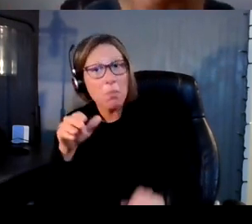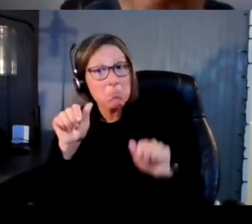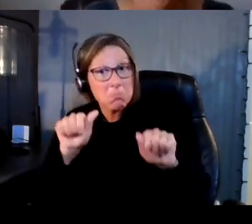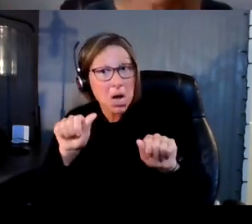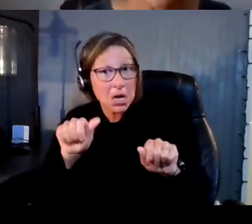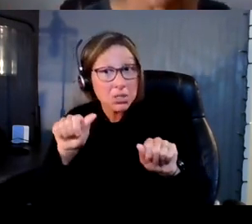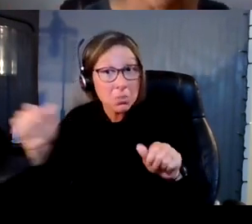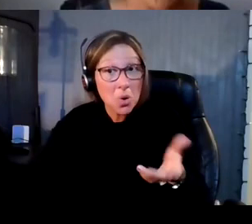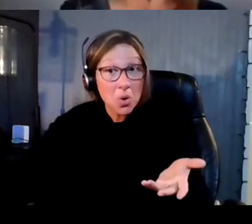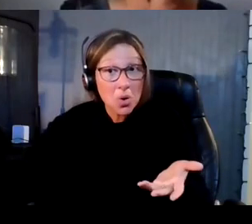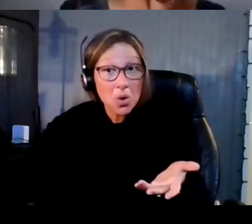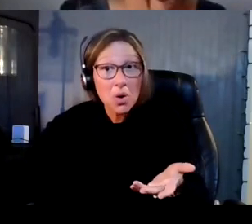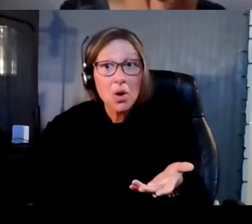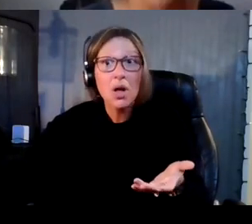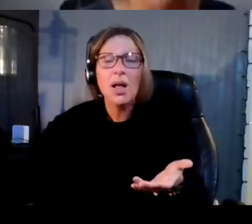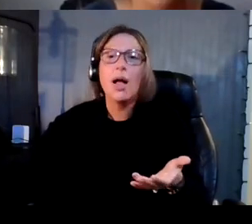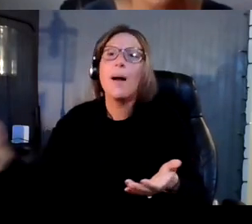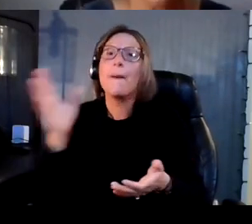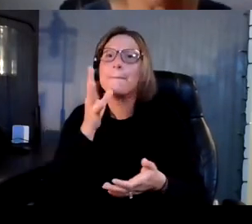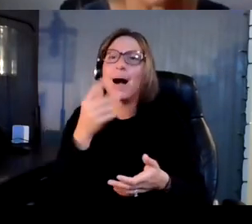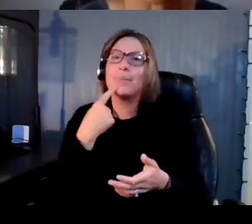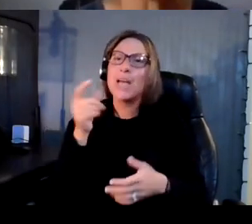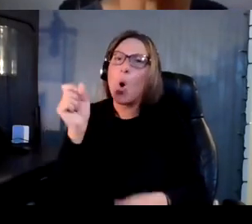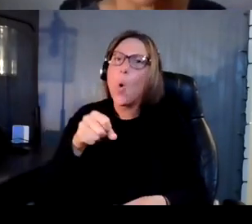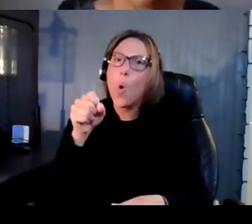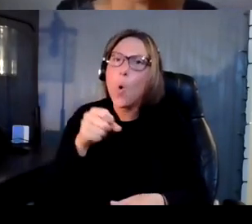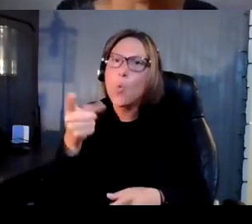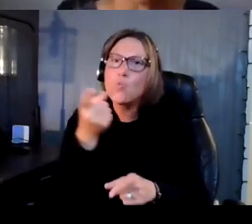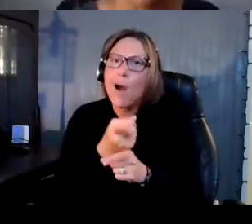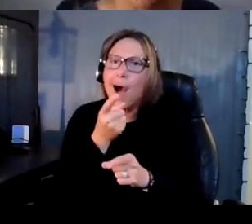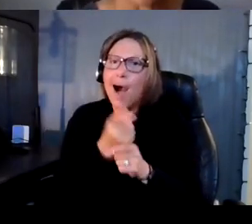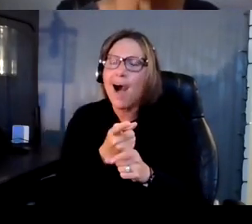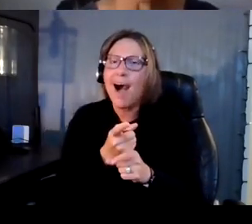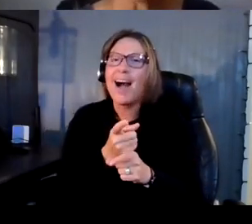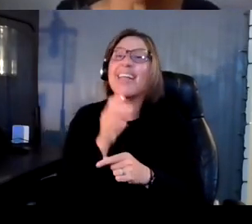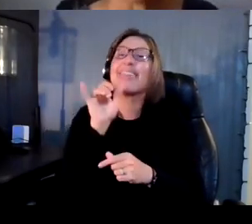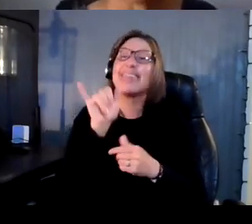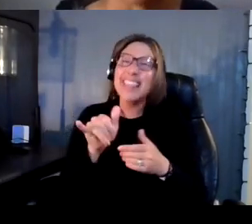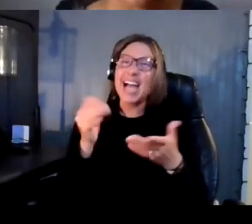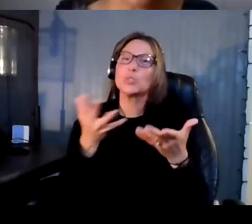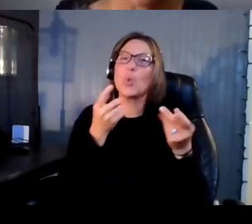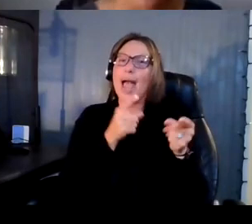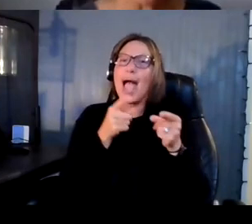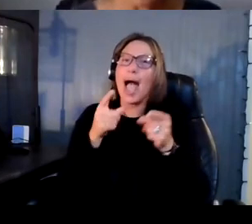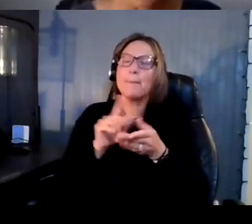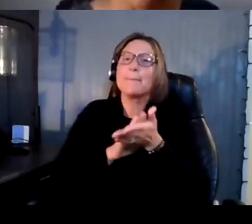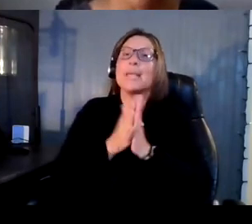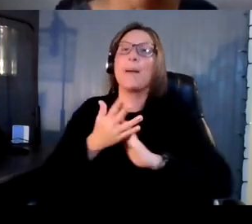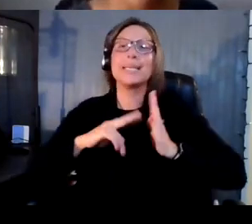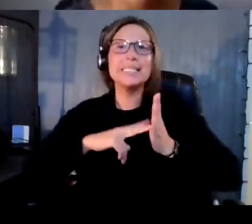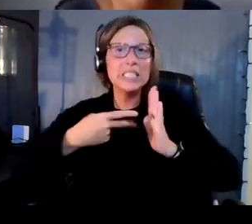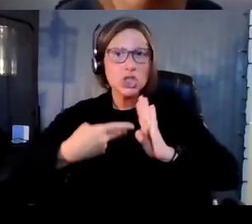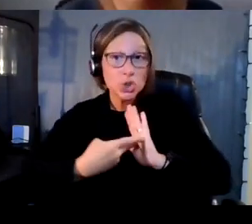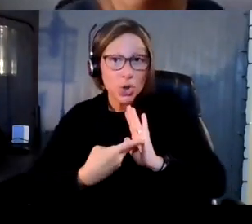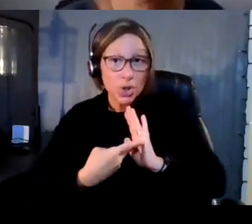the mom saying, well, yes. So those are the things that happen where it starts getting intentional. And that's